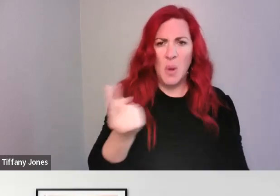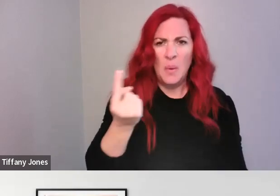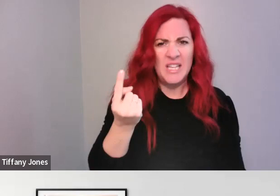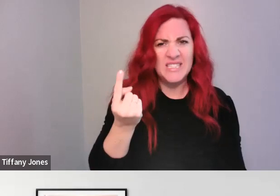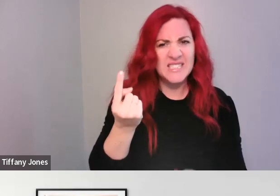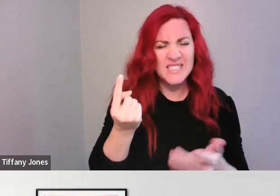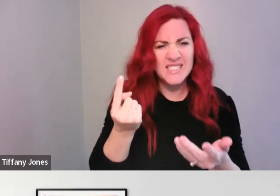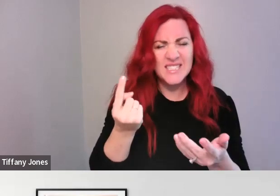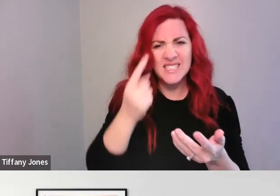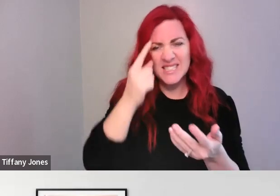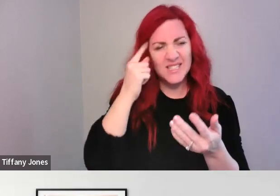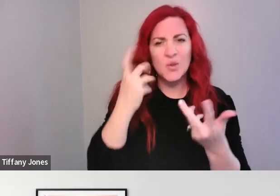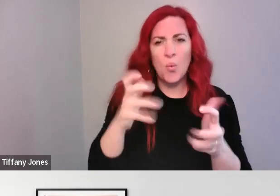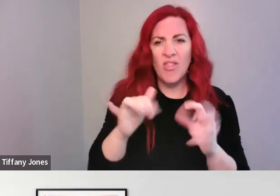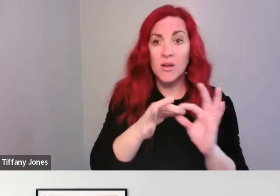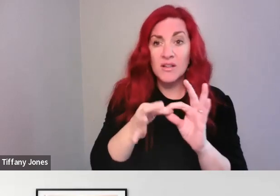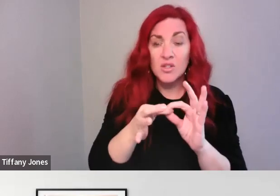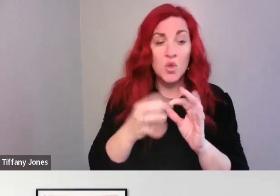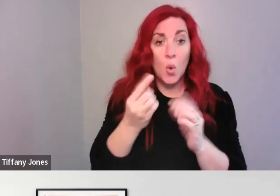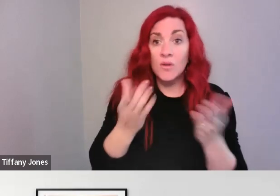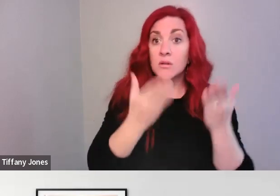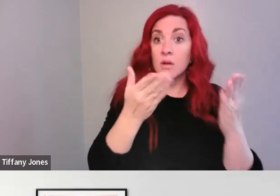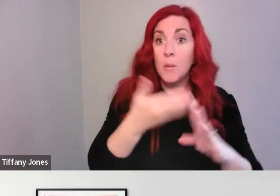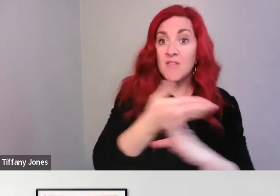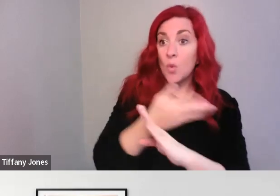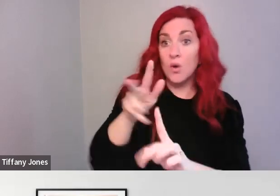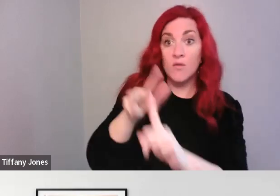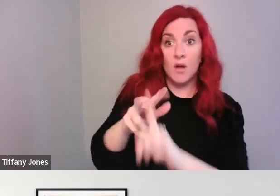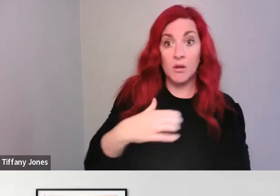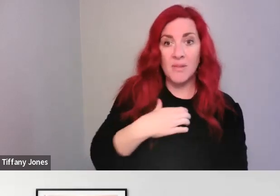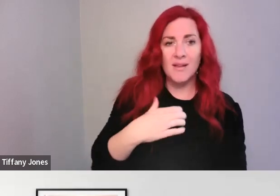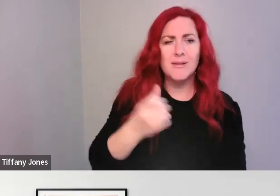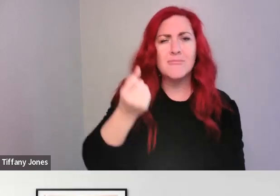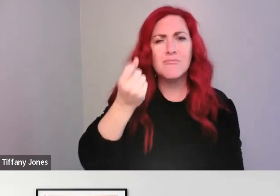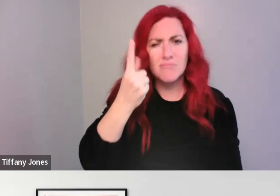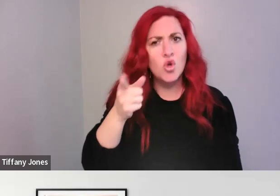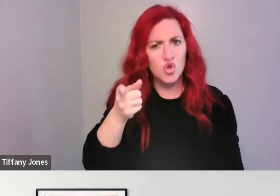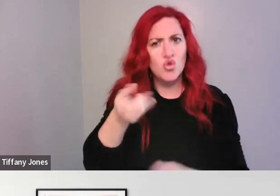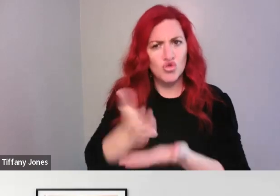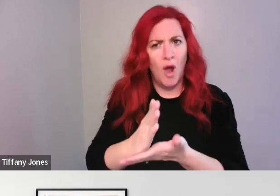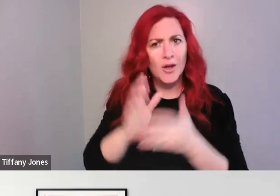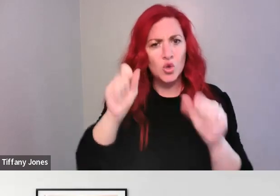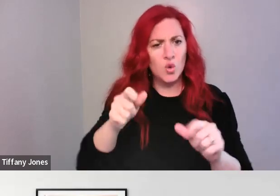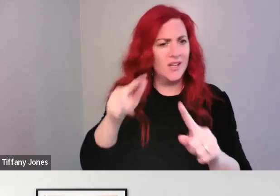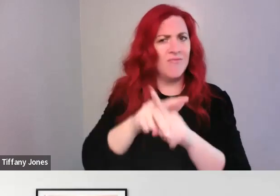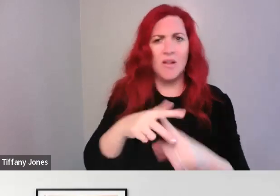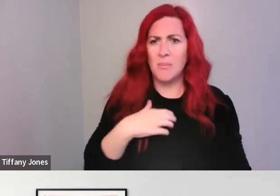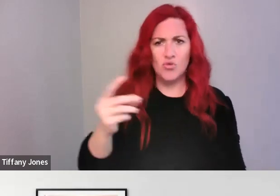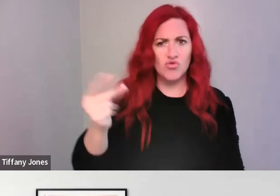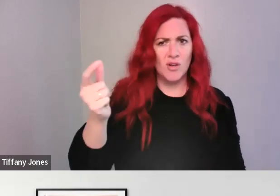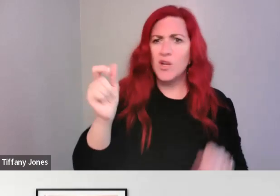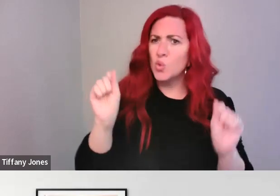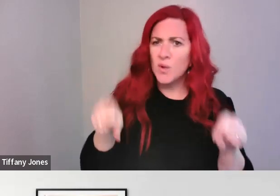So we always suggest that before you go filing complaints, even though you'd be well within your rights to just file this complaint right off the